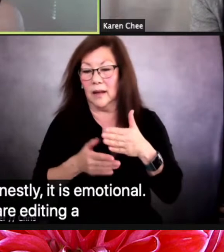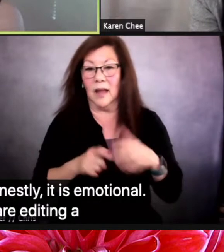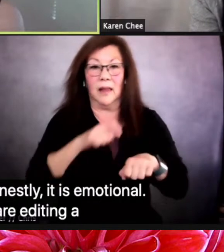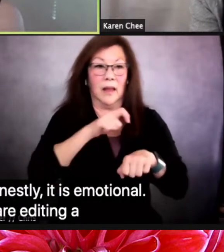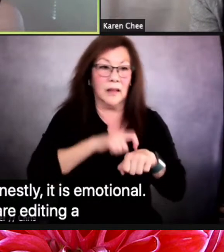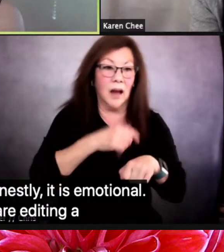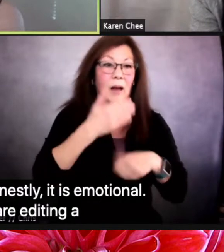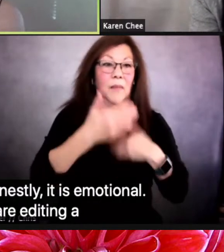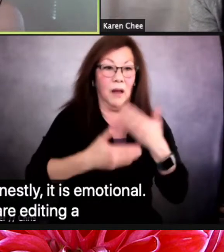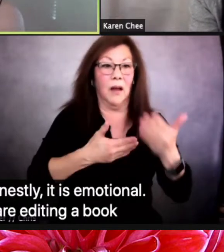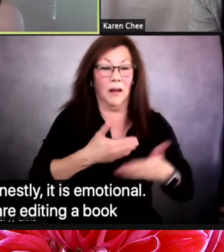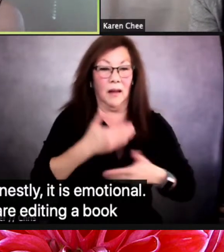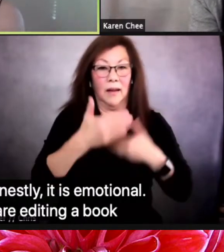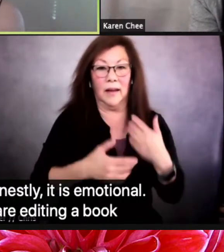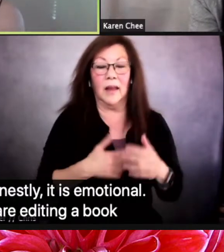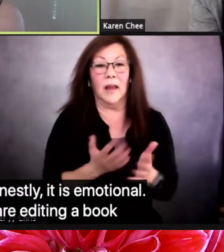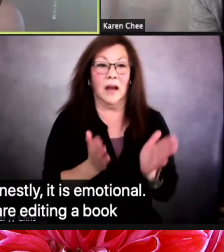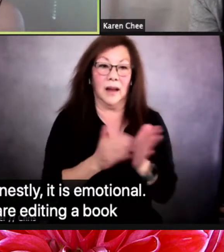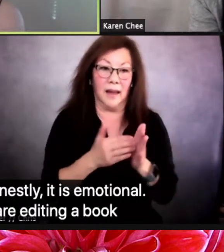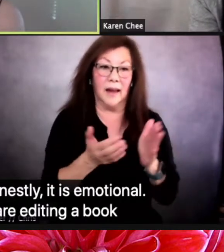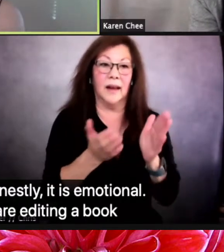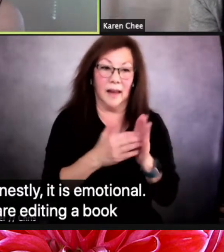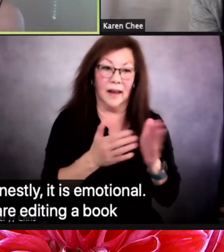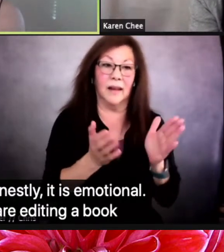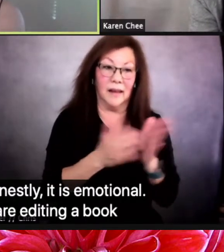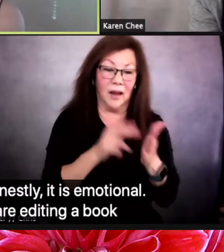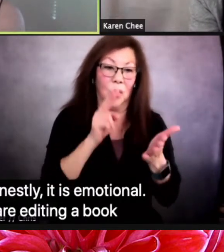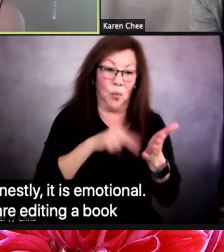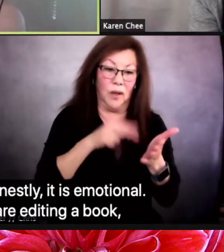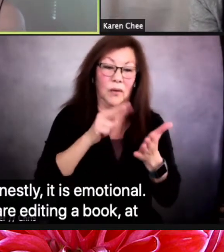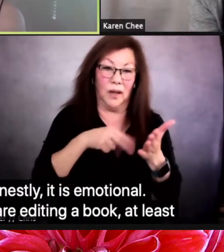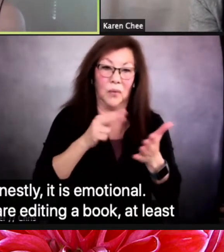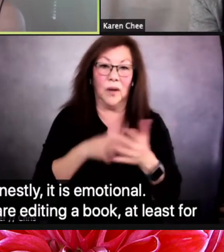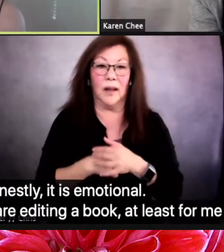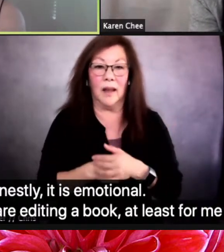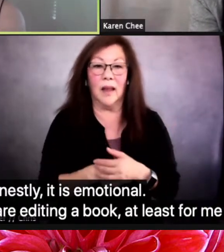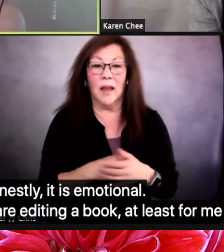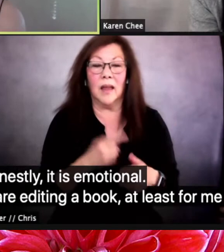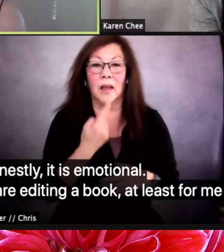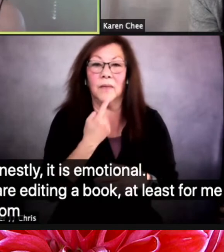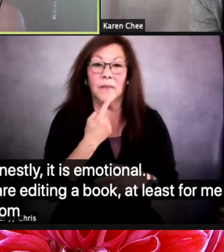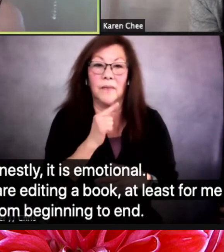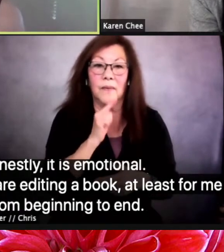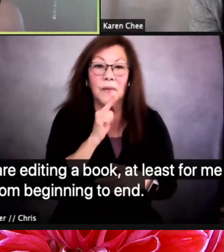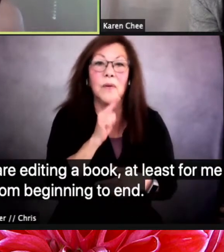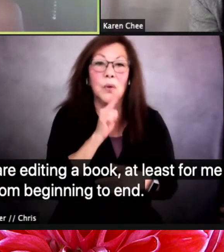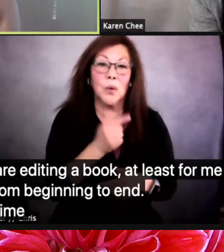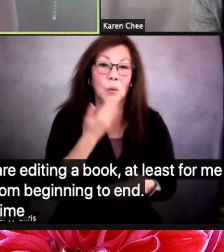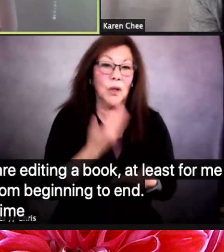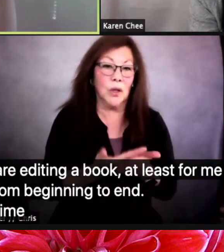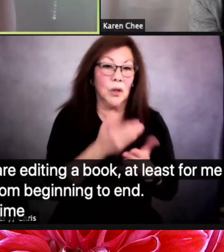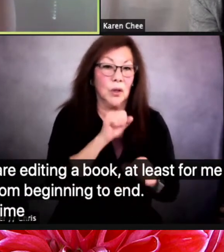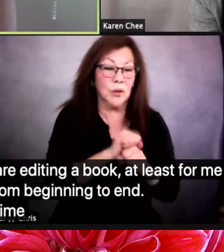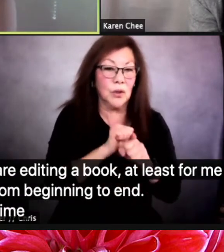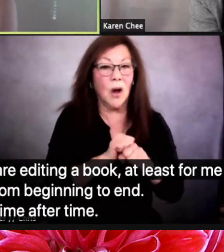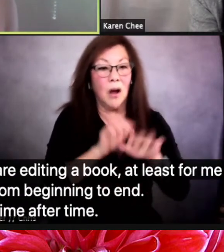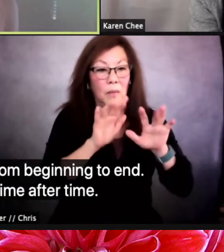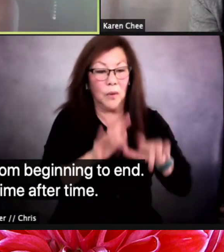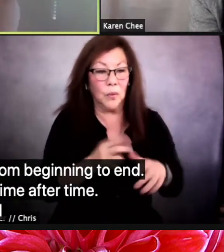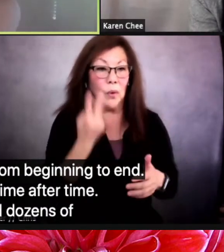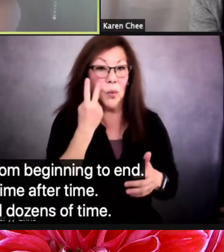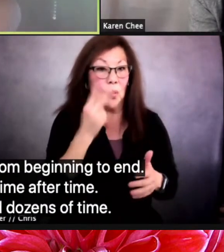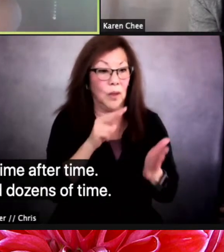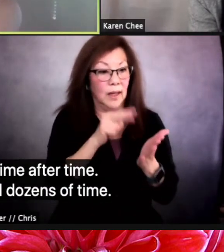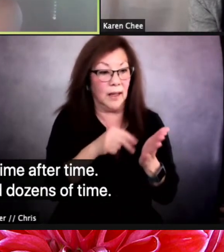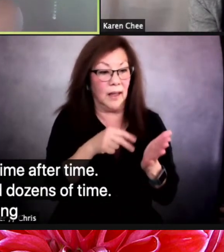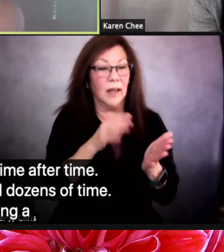after time after time, like dozens and dozens of time. And so if you're doing a good job at all, as you reread your own work, you're sort of